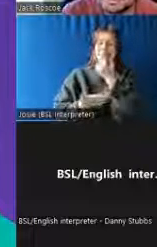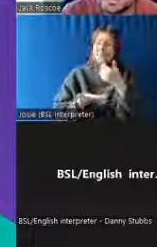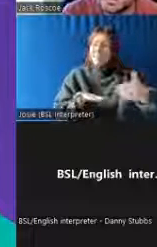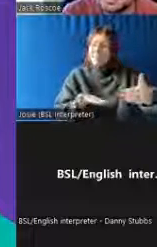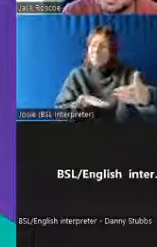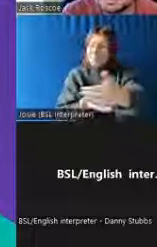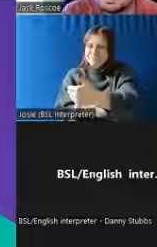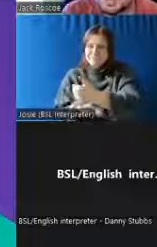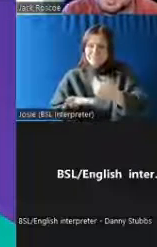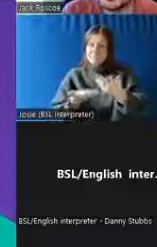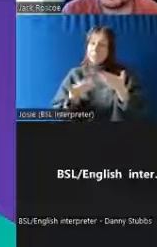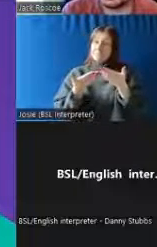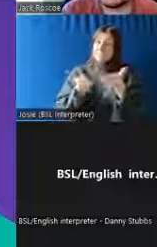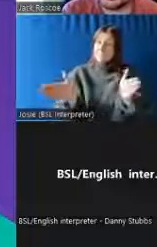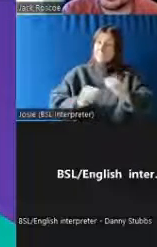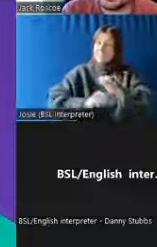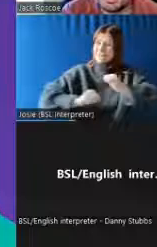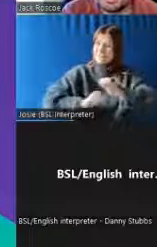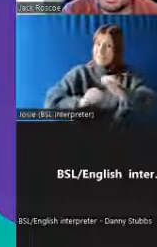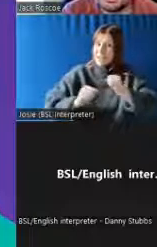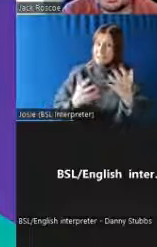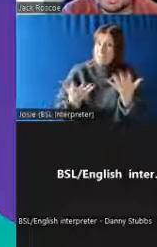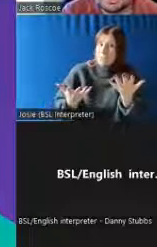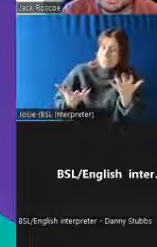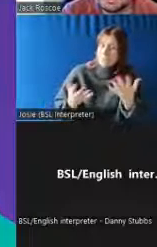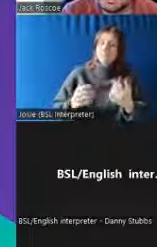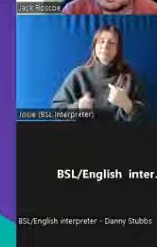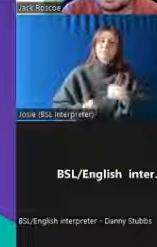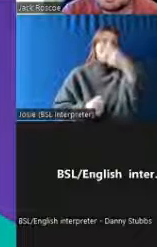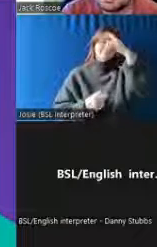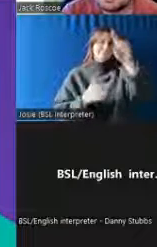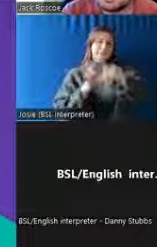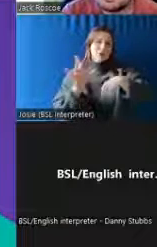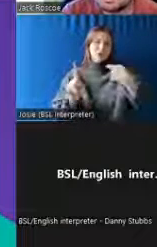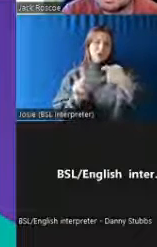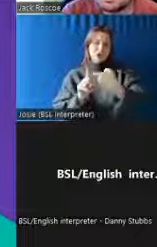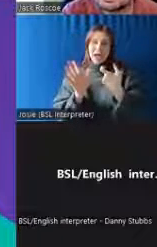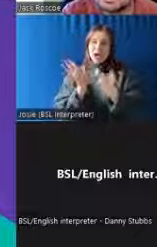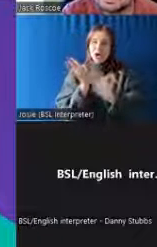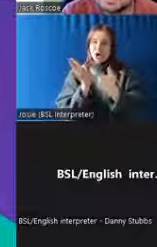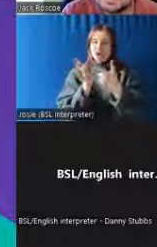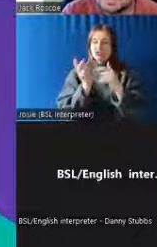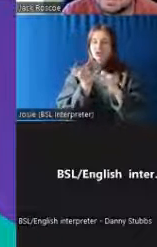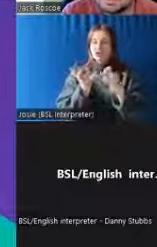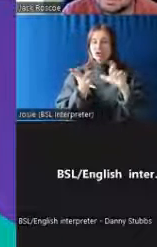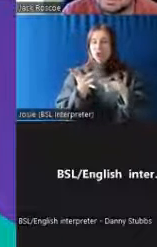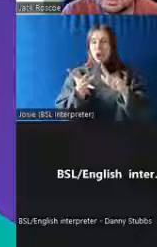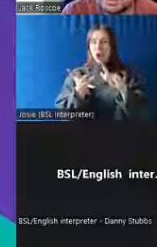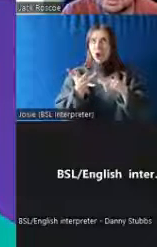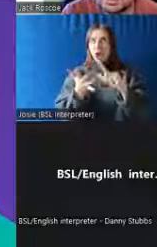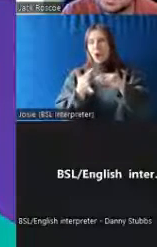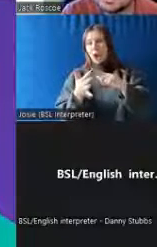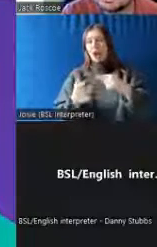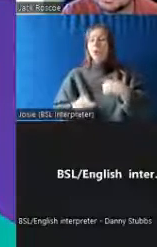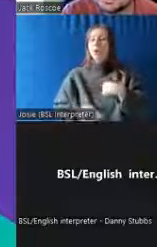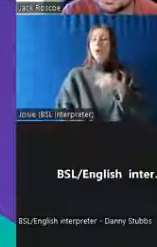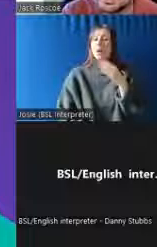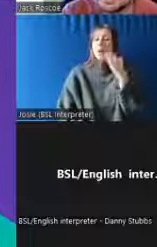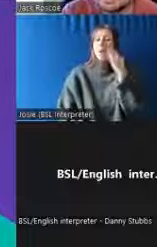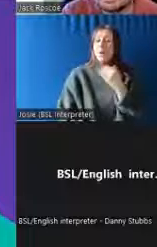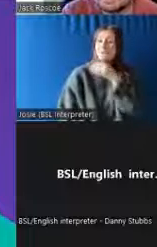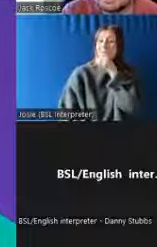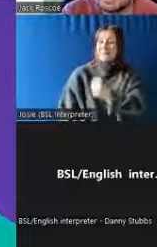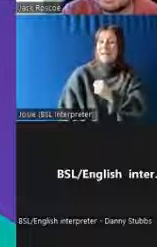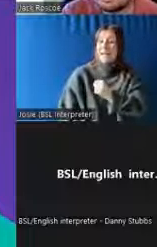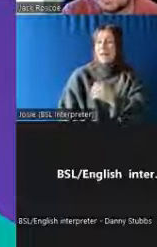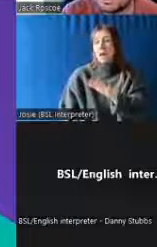space. So my name is Jack Roscoe, and for those who would benefit from a visual description, I'm a white man in my early